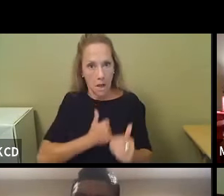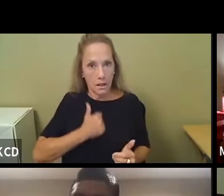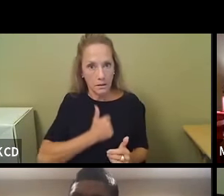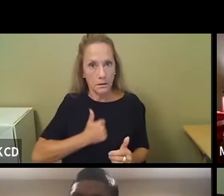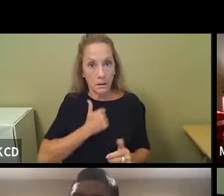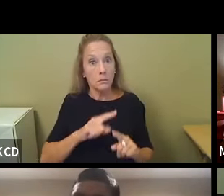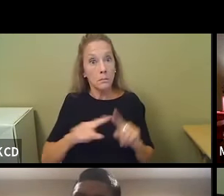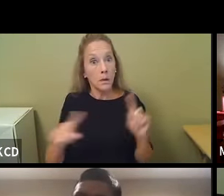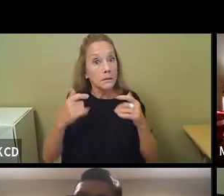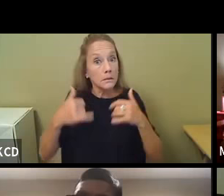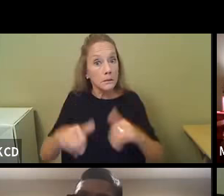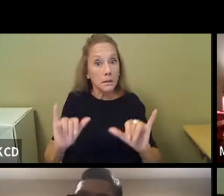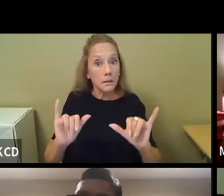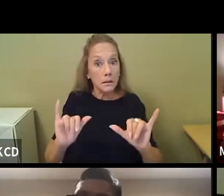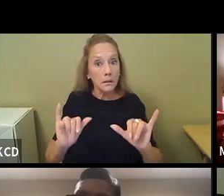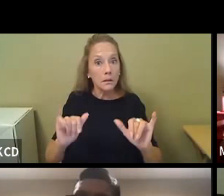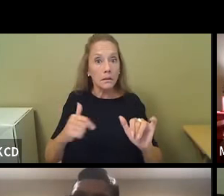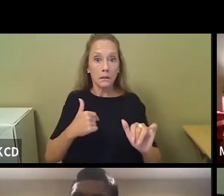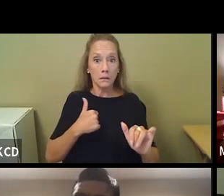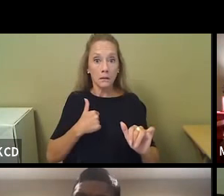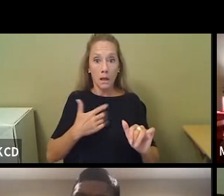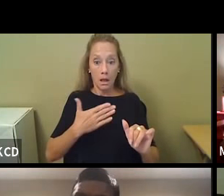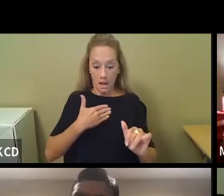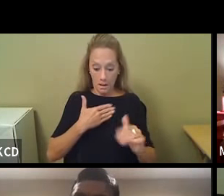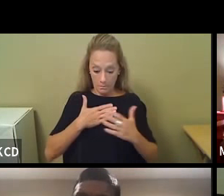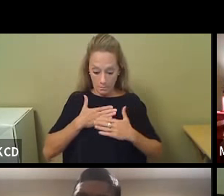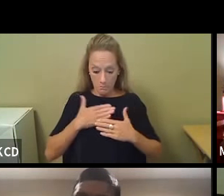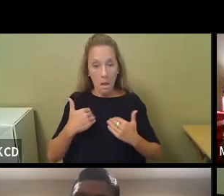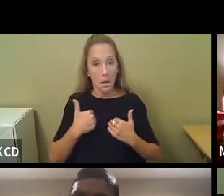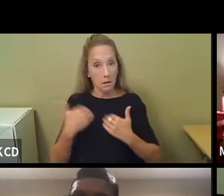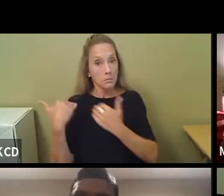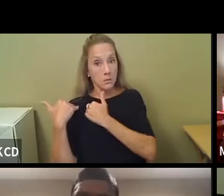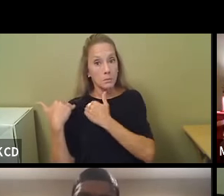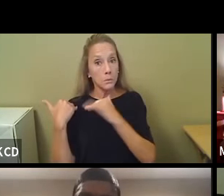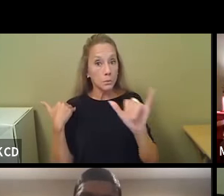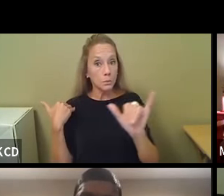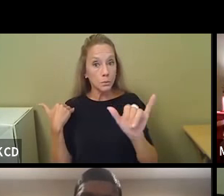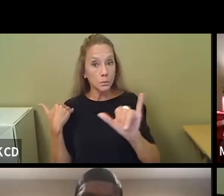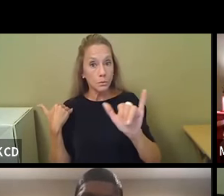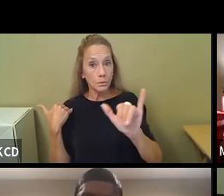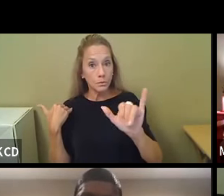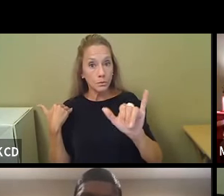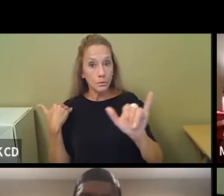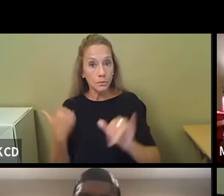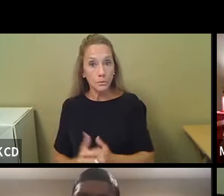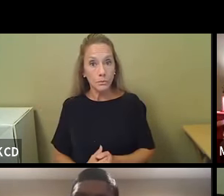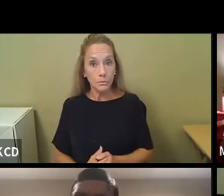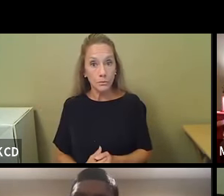But nevertheless, I have certain responsibilities that I have to do too. And